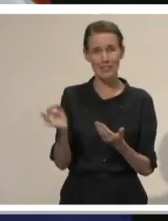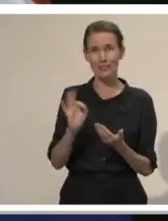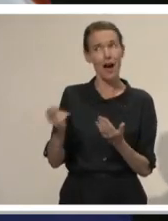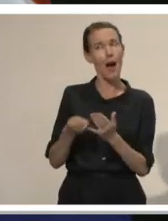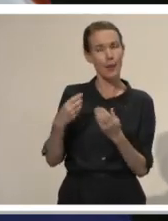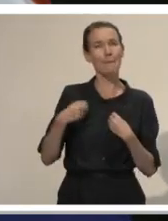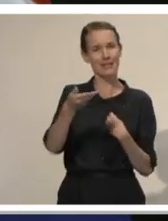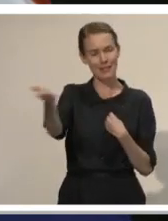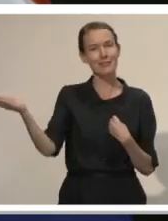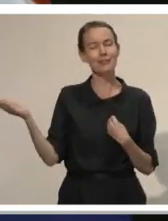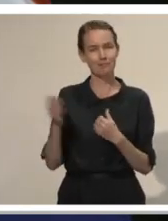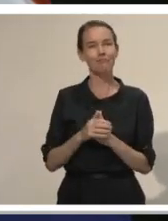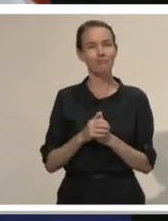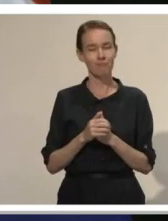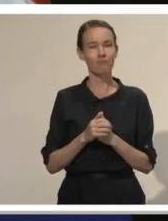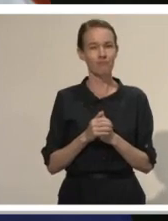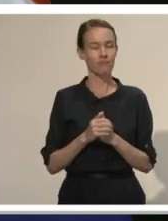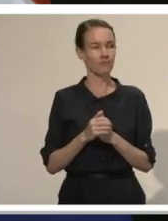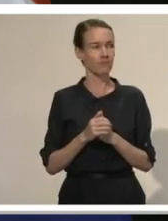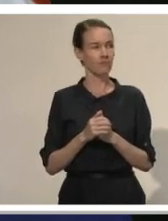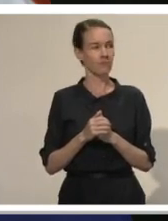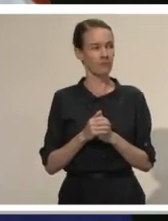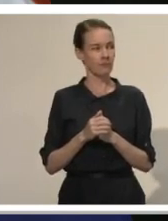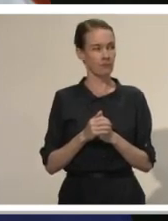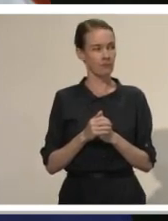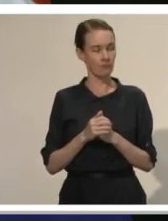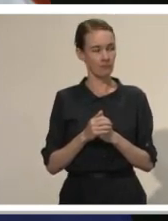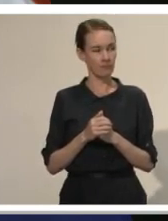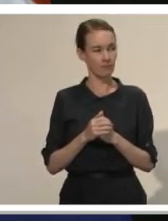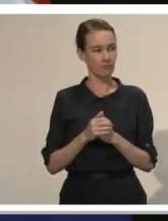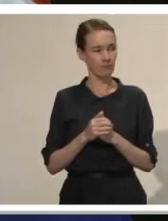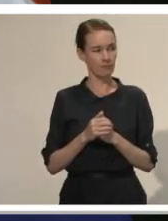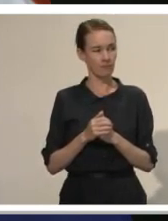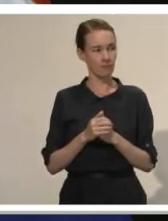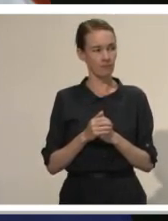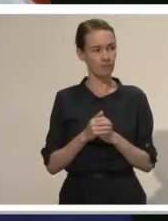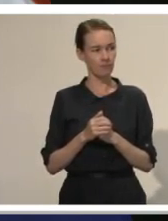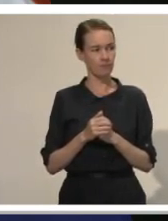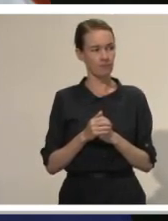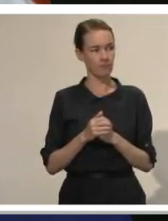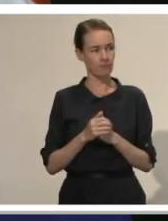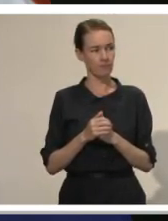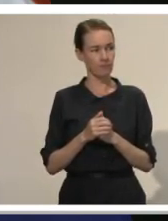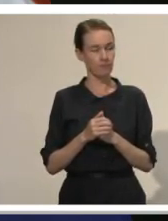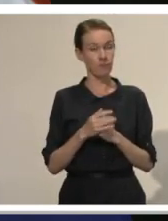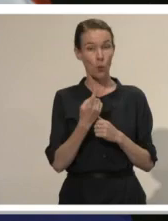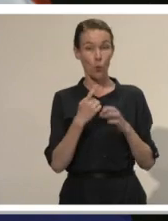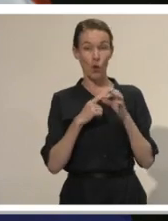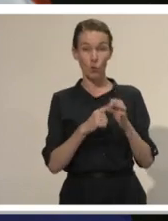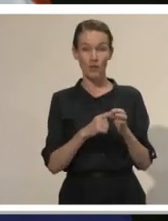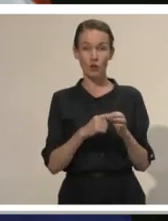Announced an audit. Jackson in the front. The Prime Minister, the Australian Prime Minister Scott Morrison is pushing for the World Health Organisation or